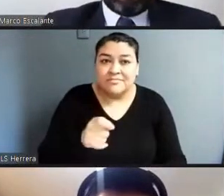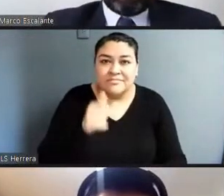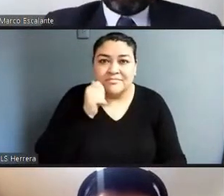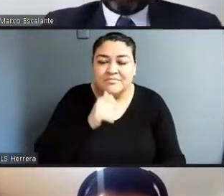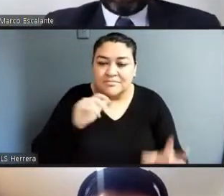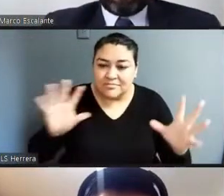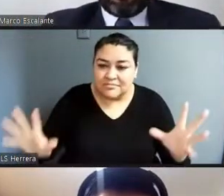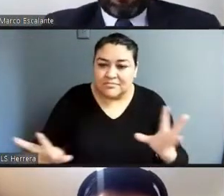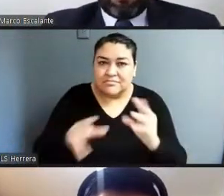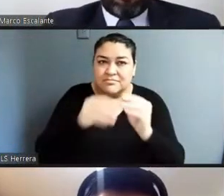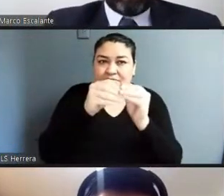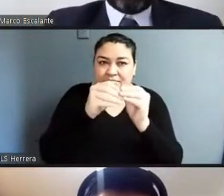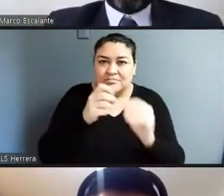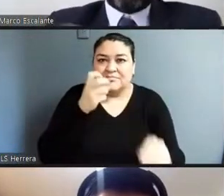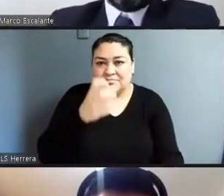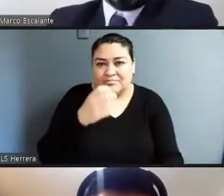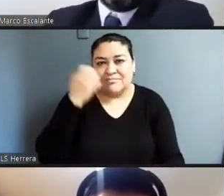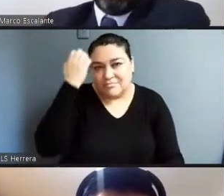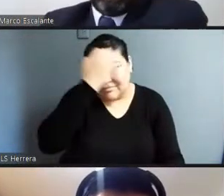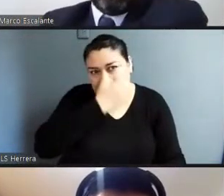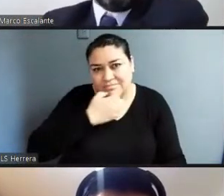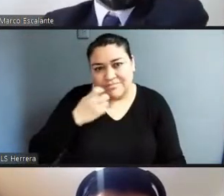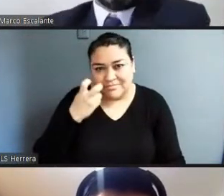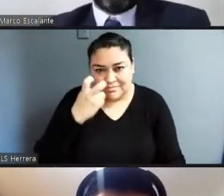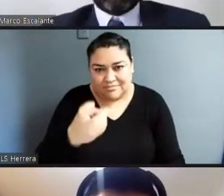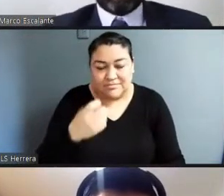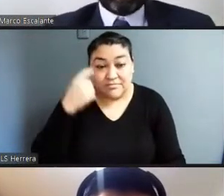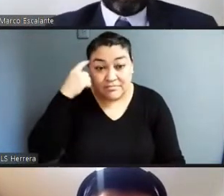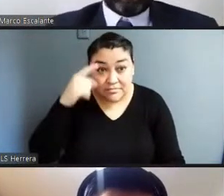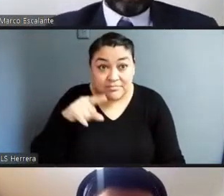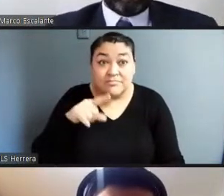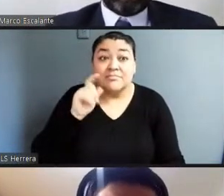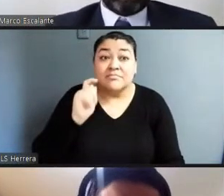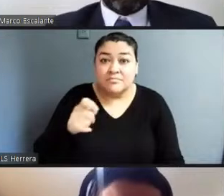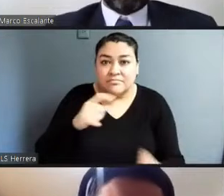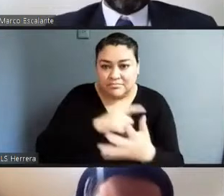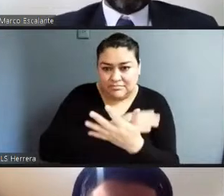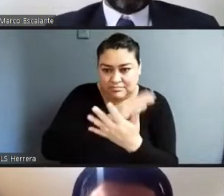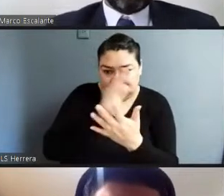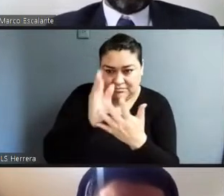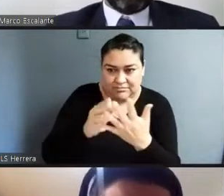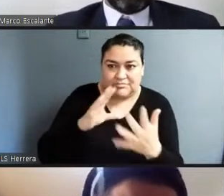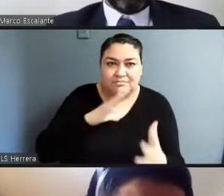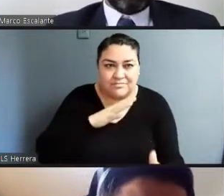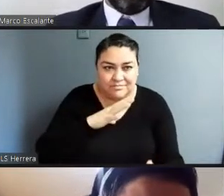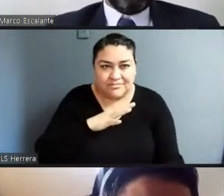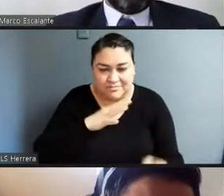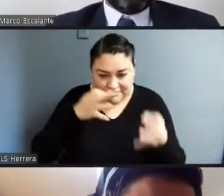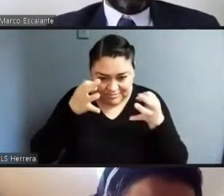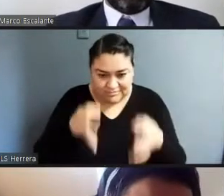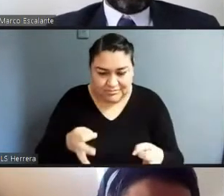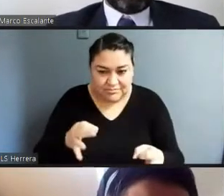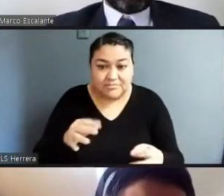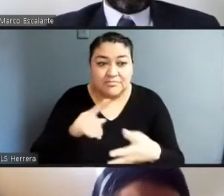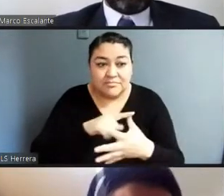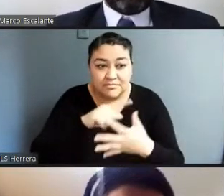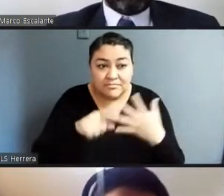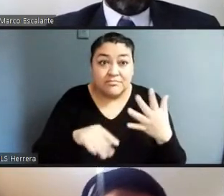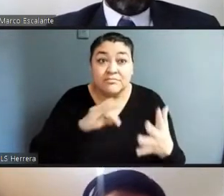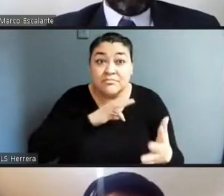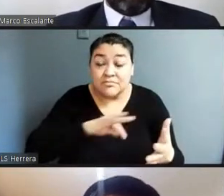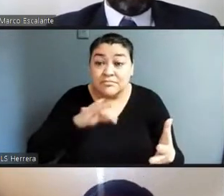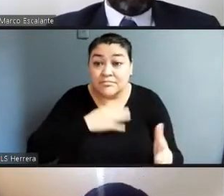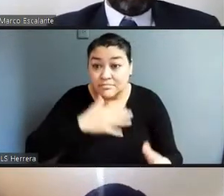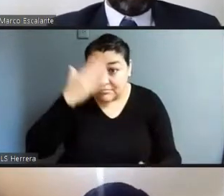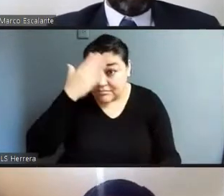assessment. But we are rather working jointly. So our priority is the primary healthcare approach. We